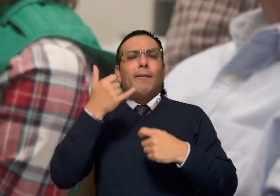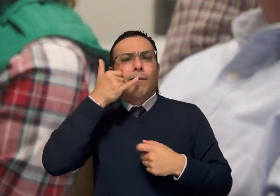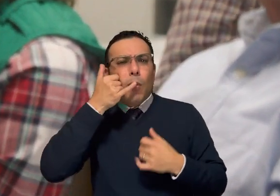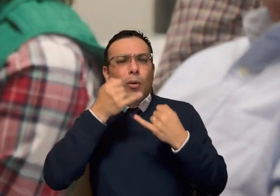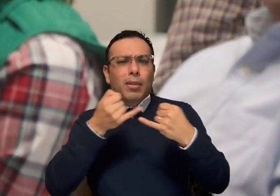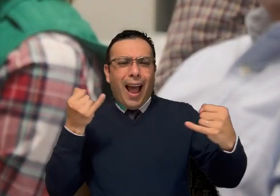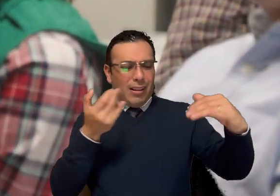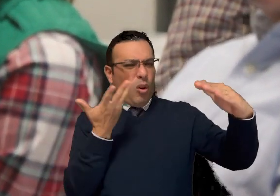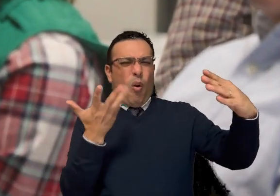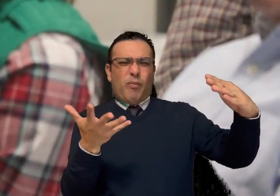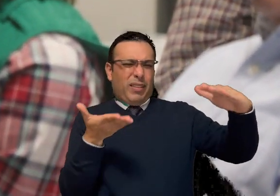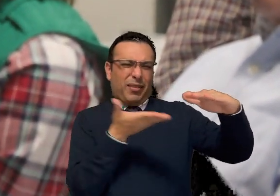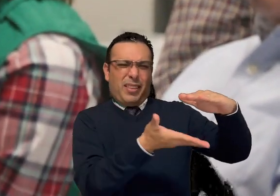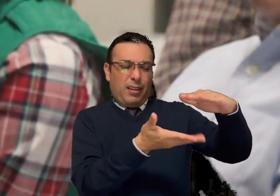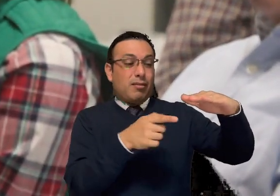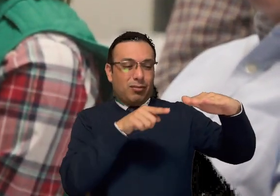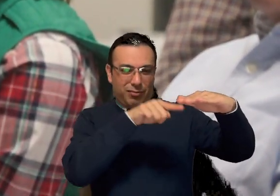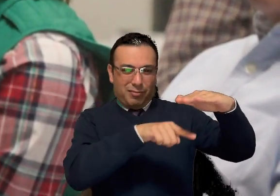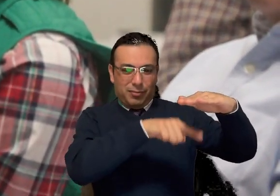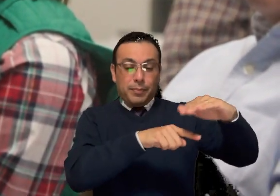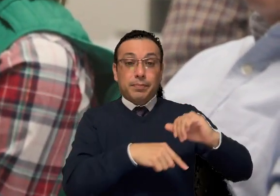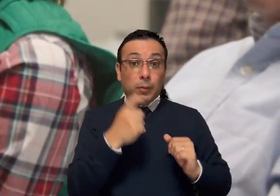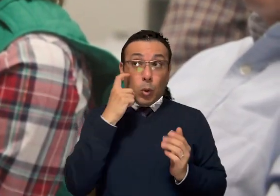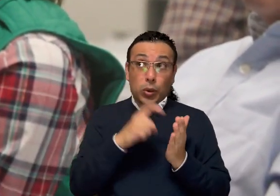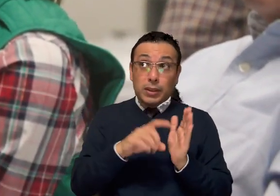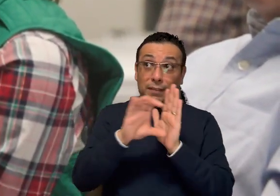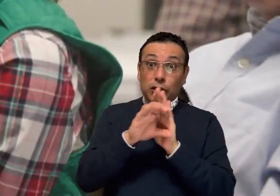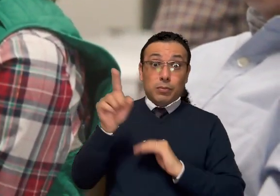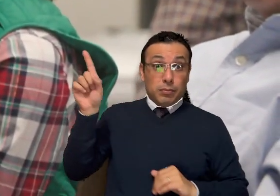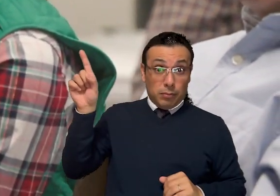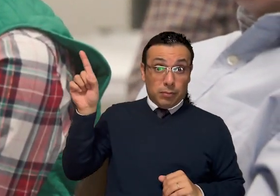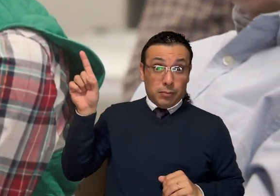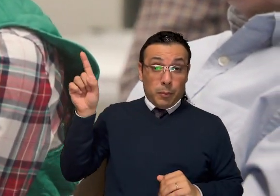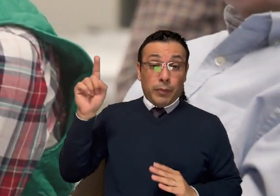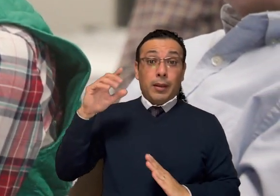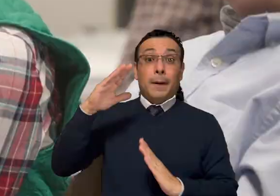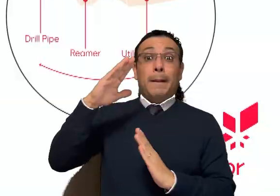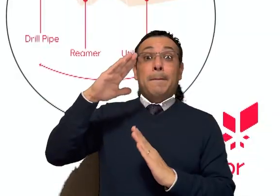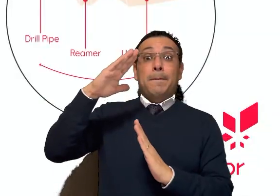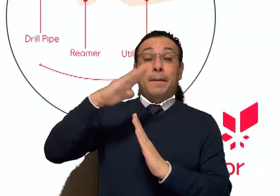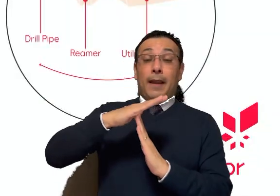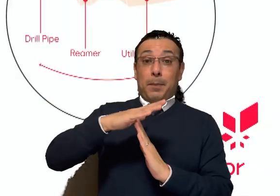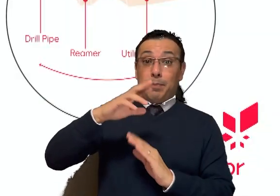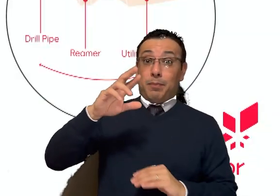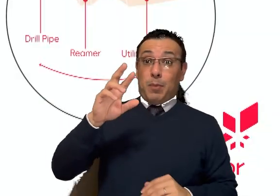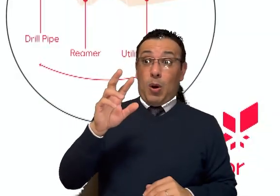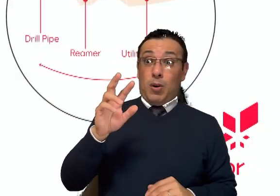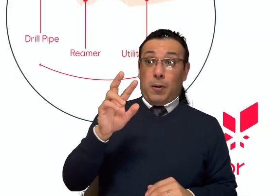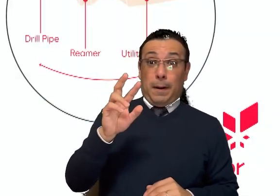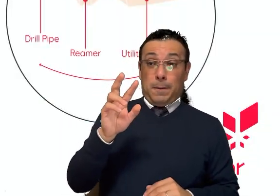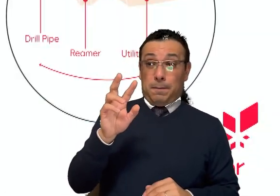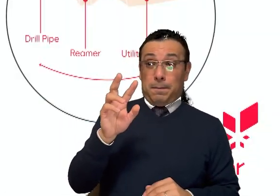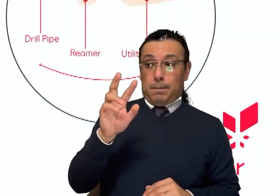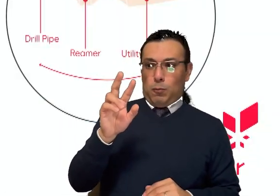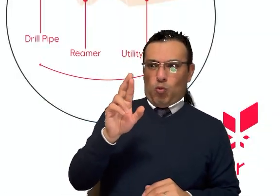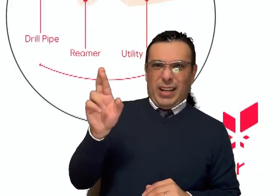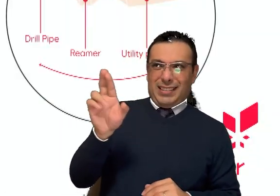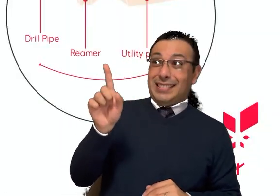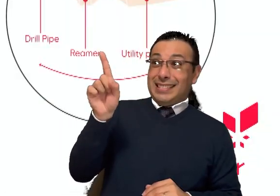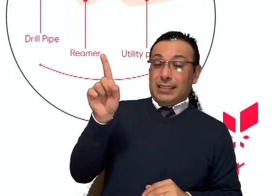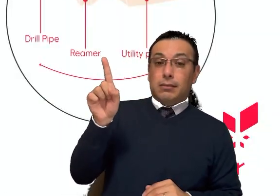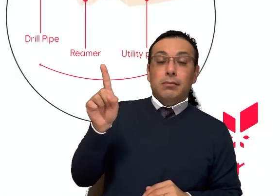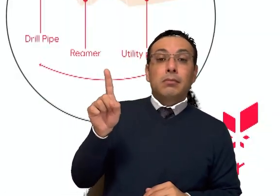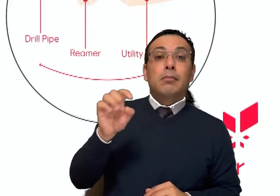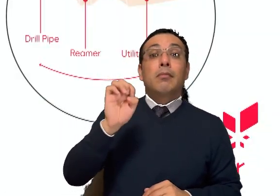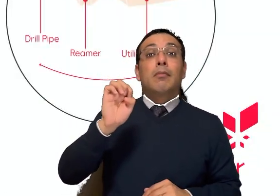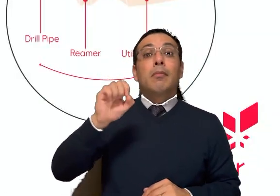I do want to point out the photo here in the top right is another project of Equinor's, but I wanted to share it just so